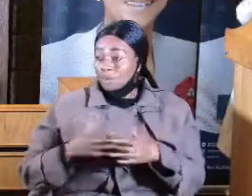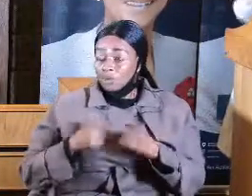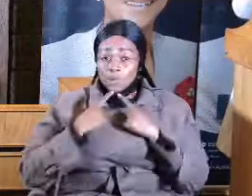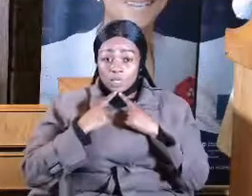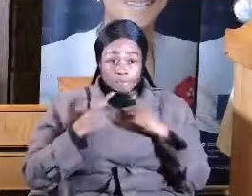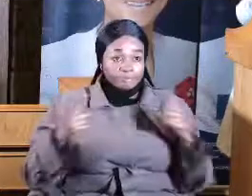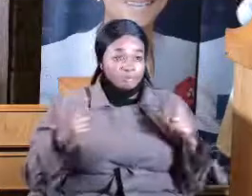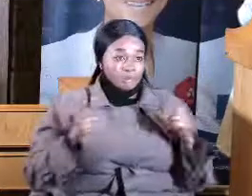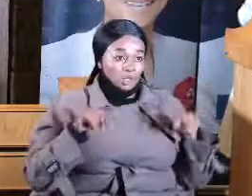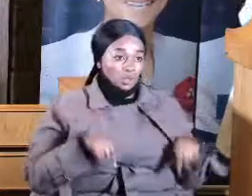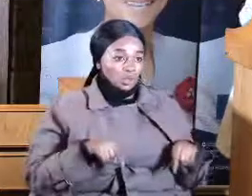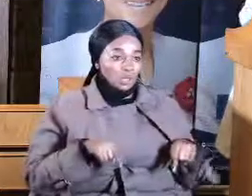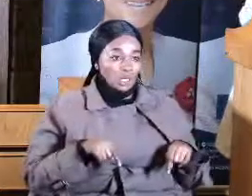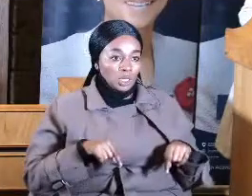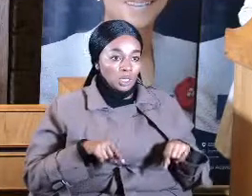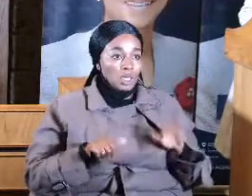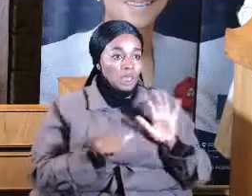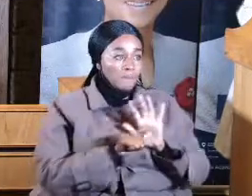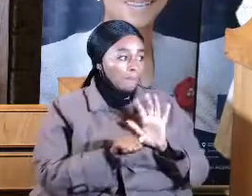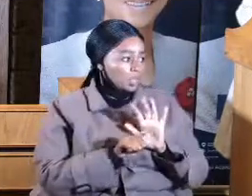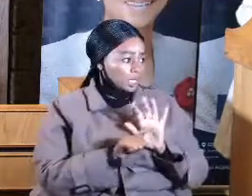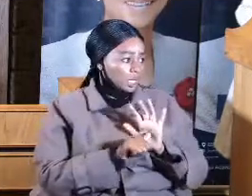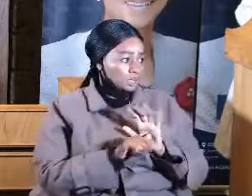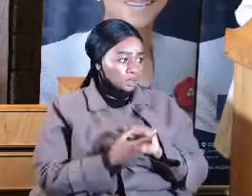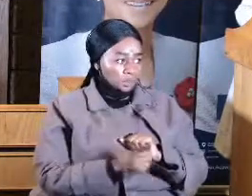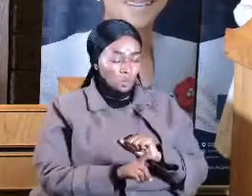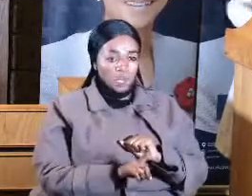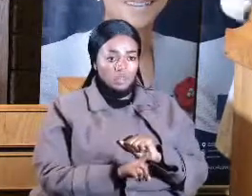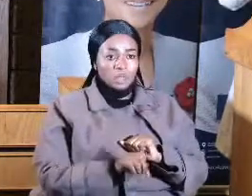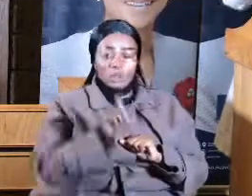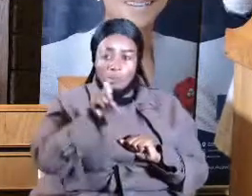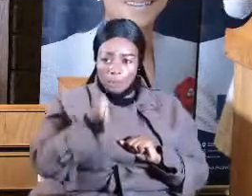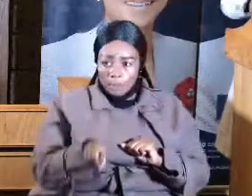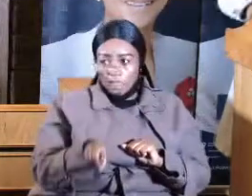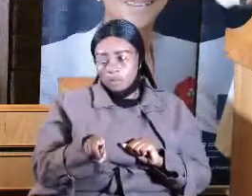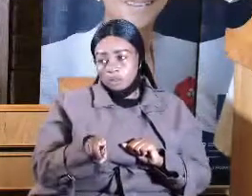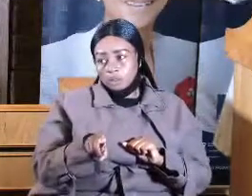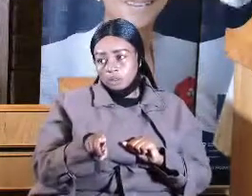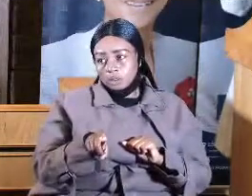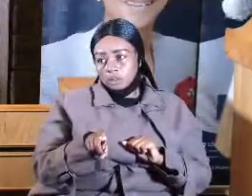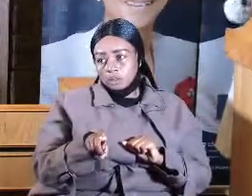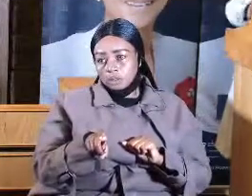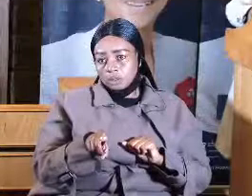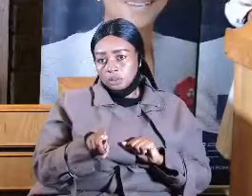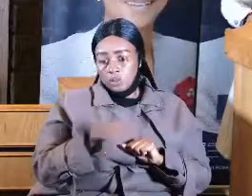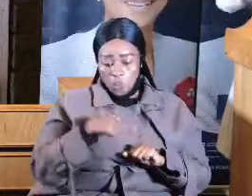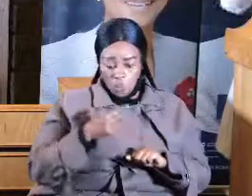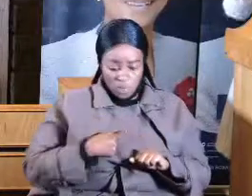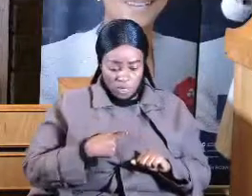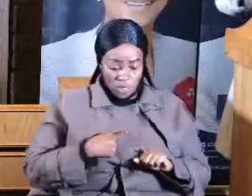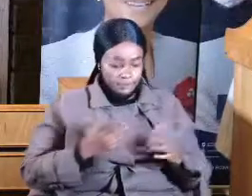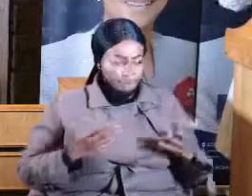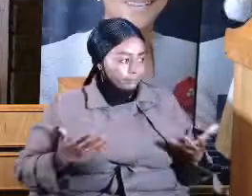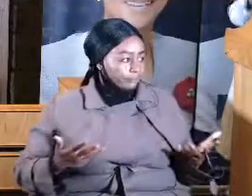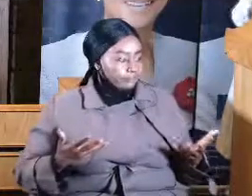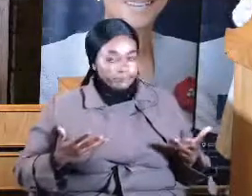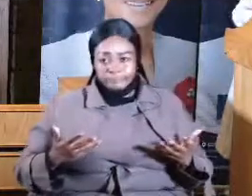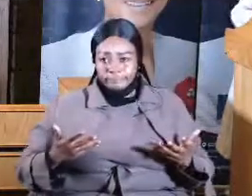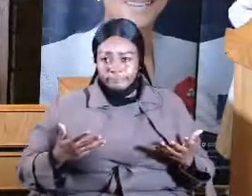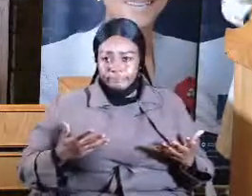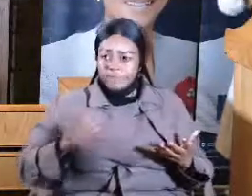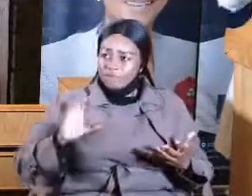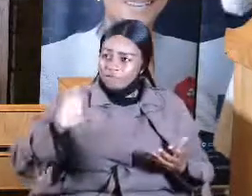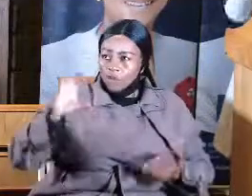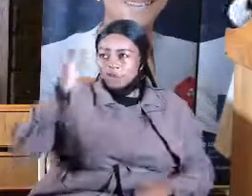say, the most importantly, we must be able to say, how do we force our